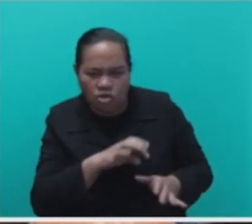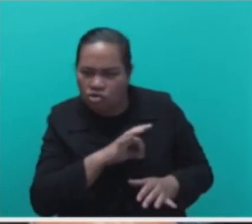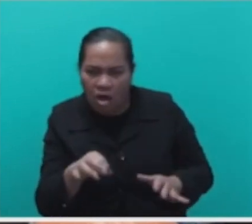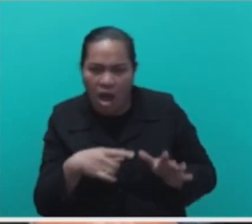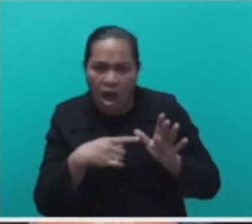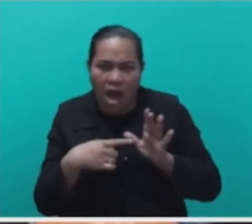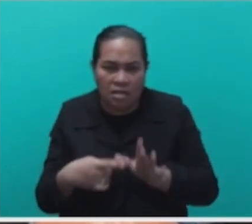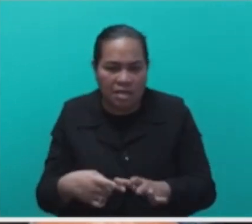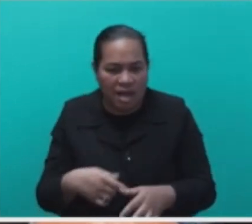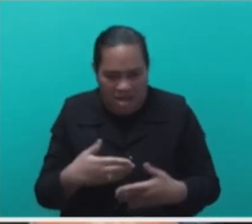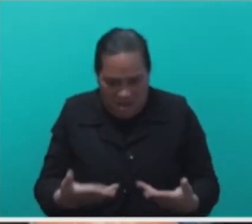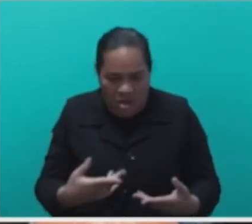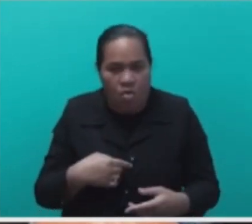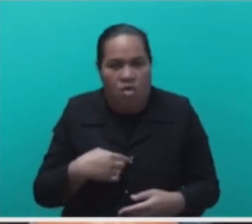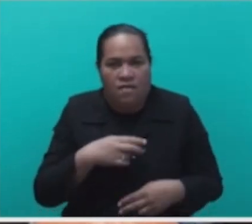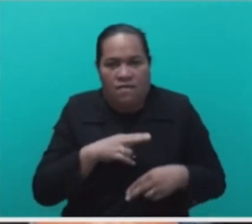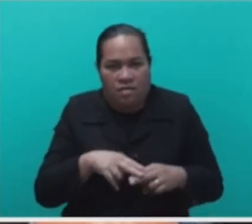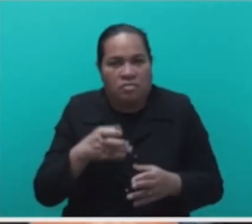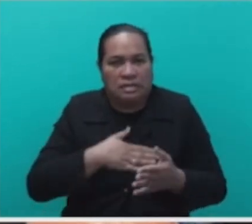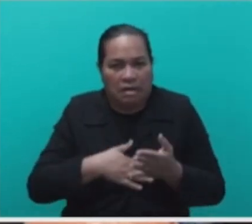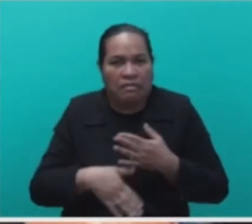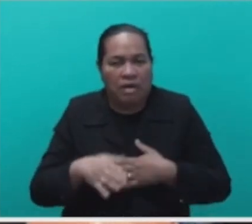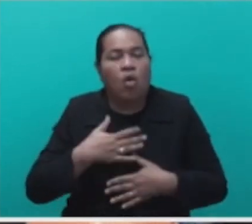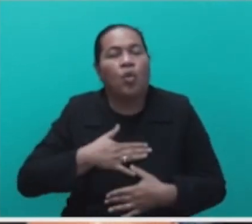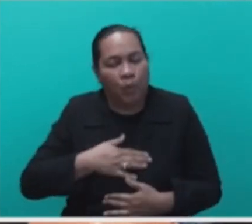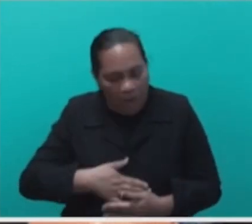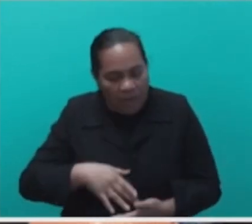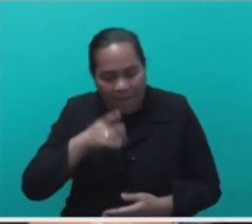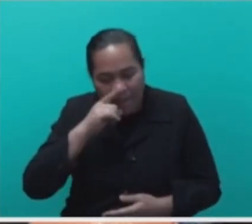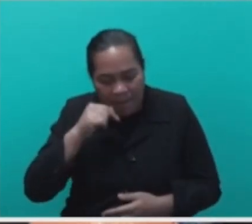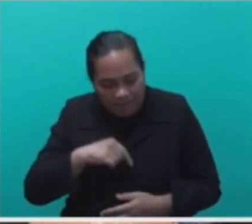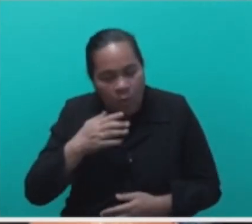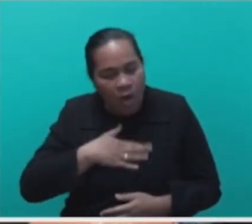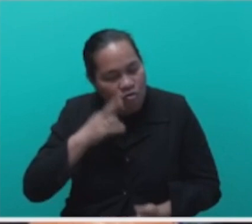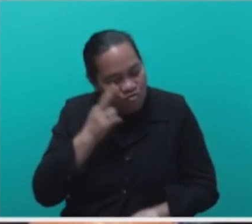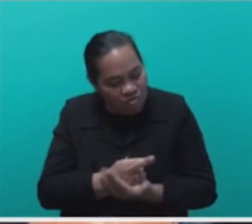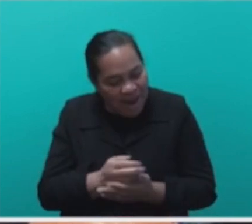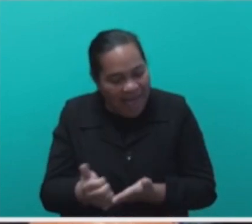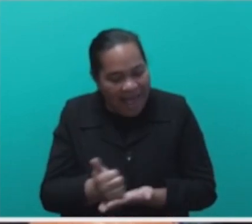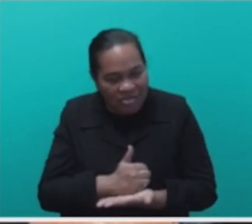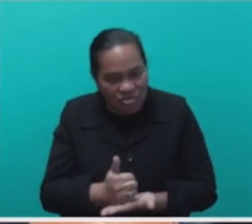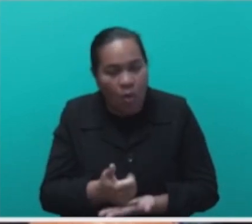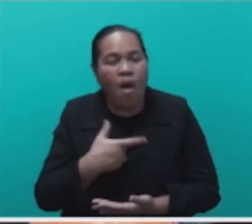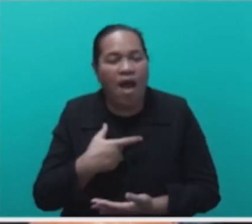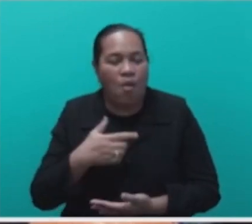by ordinary Fijians who want real action to make their lives easier.